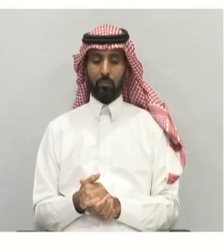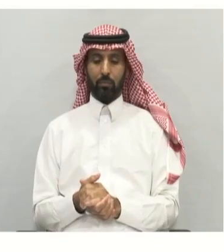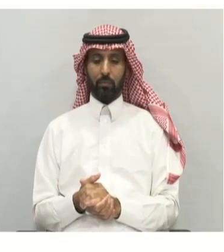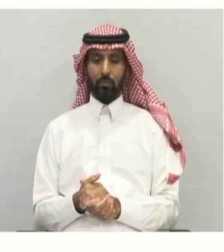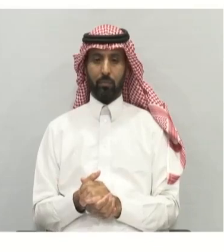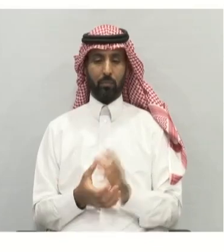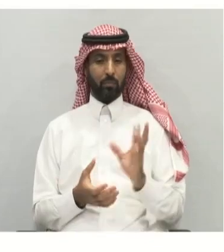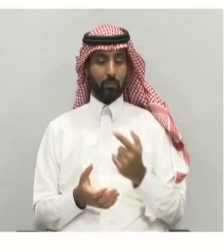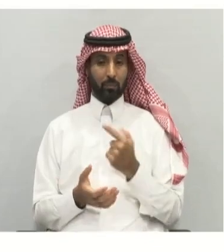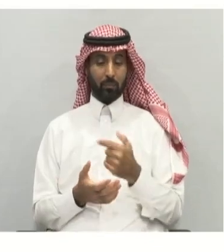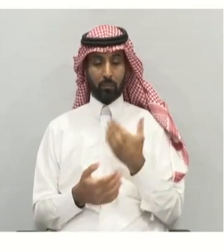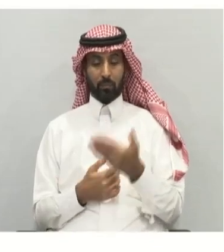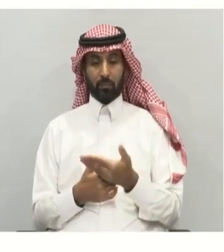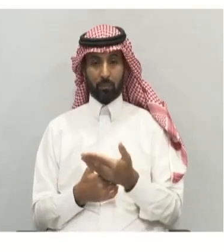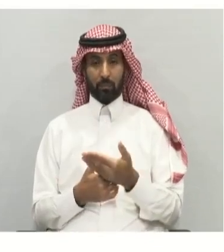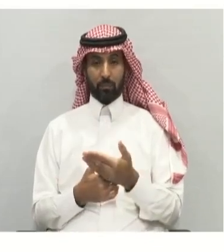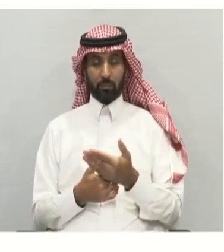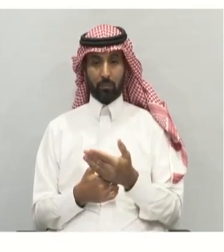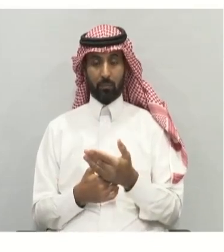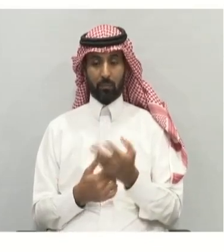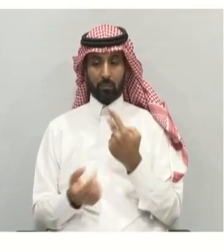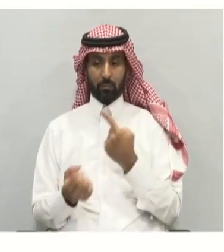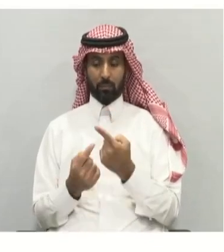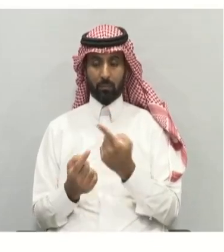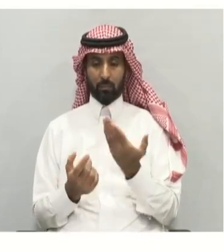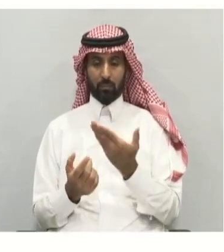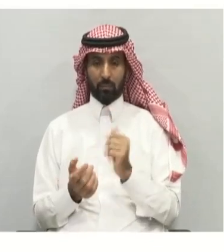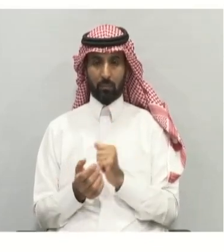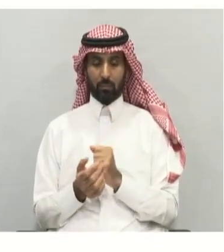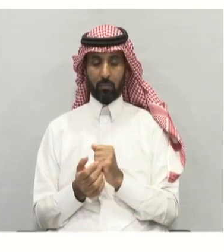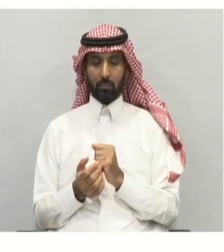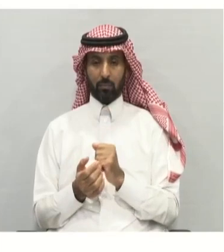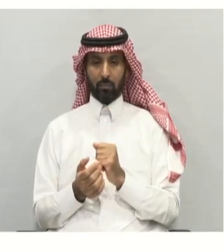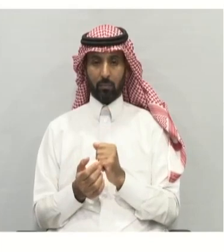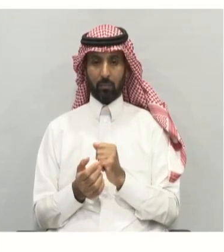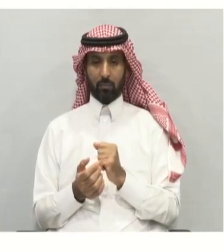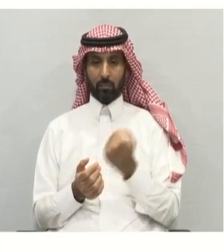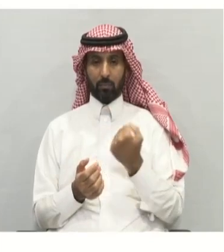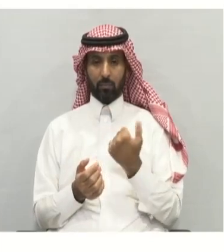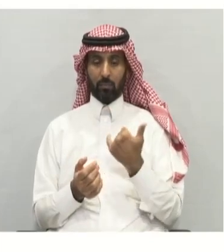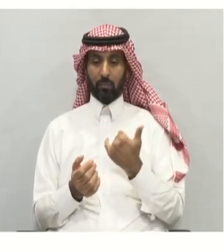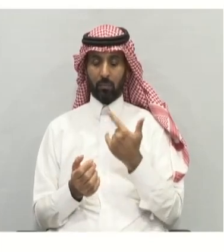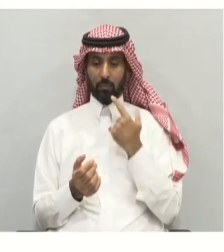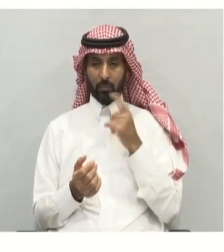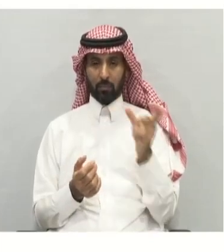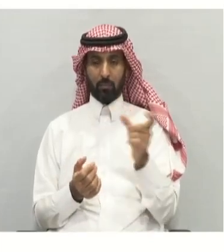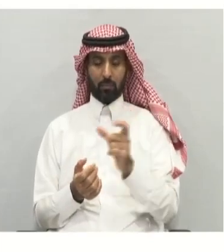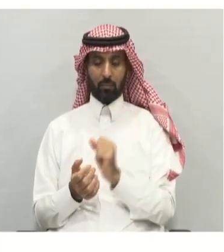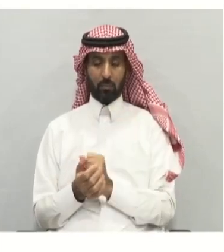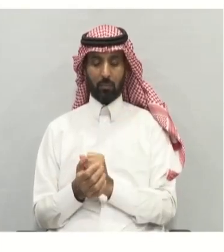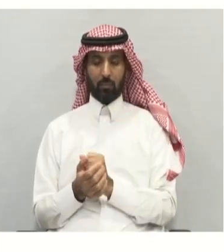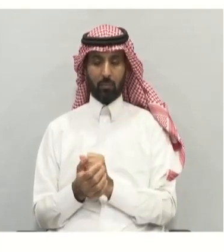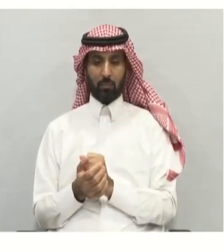And also we have detected from that reading text a couple of important words, like